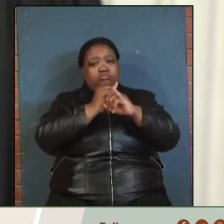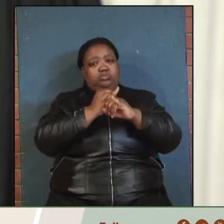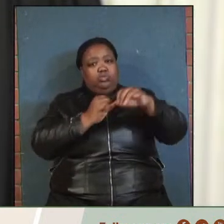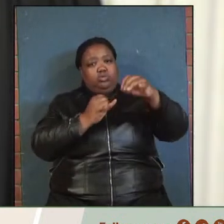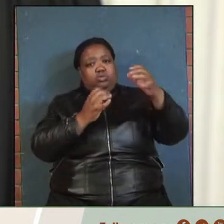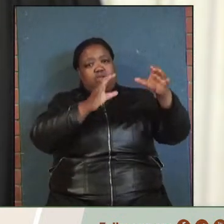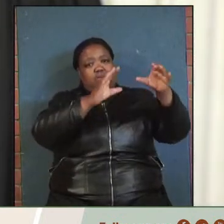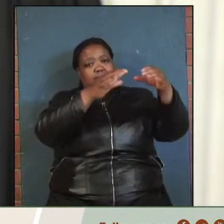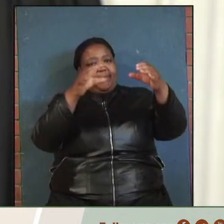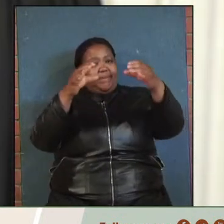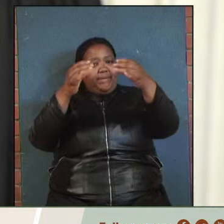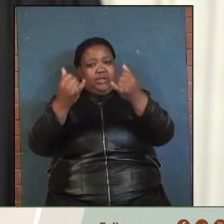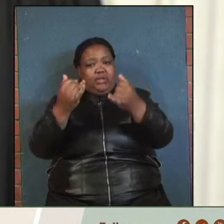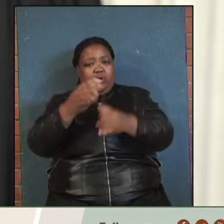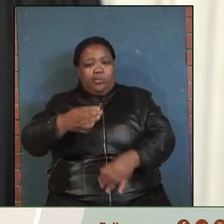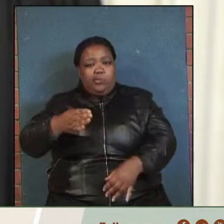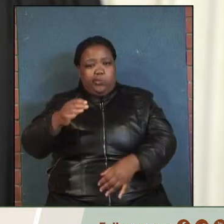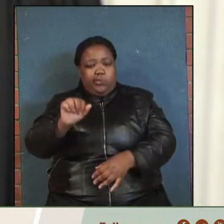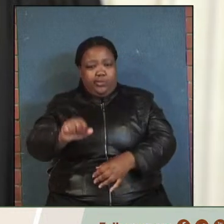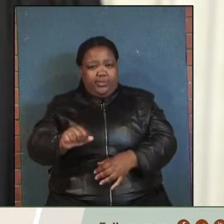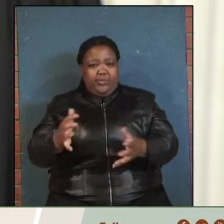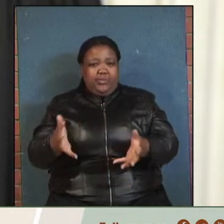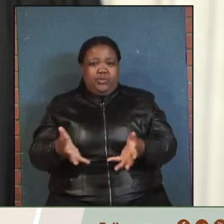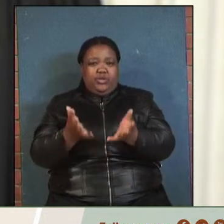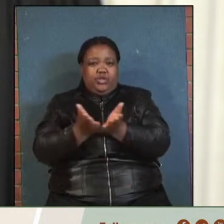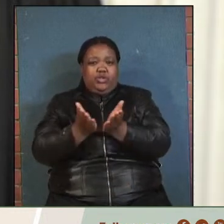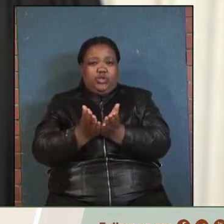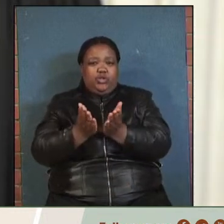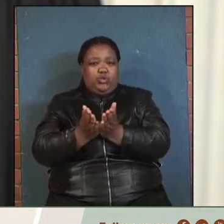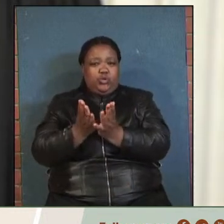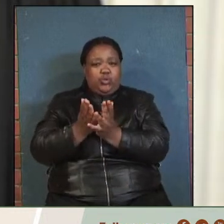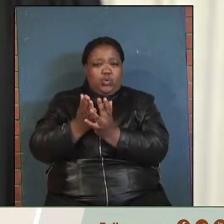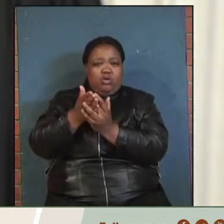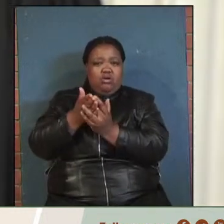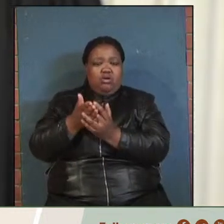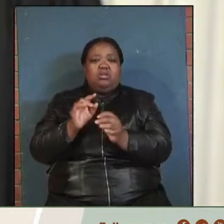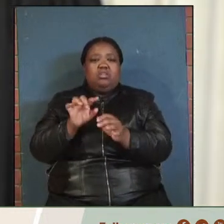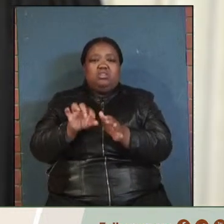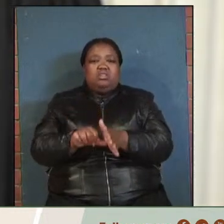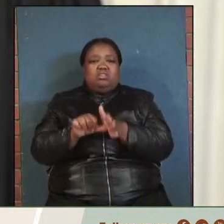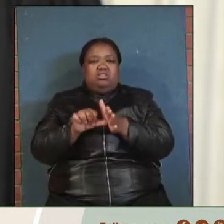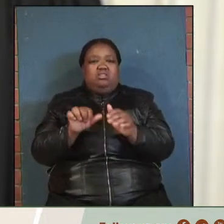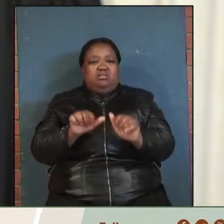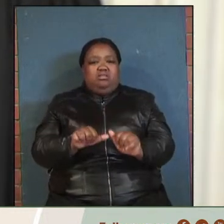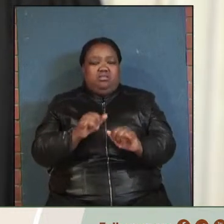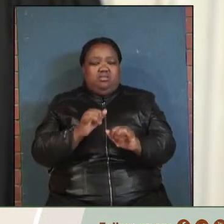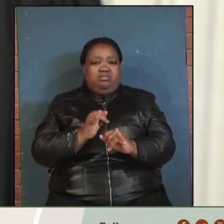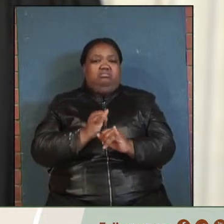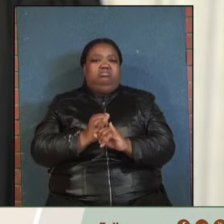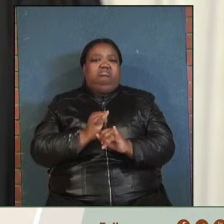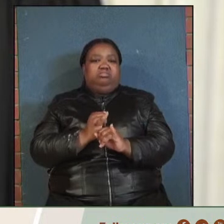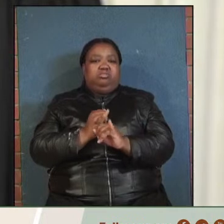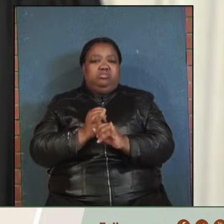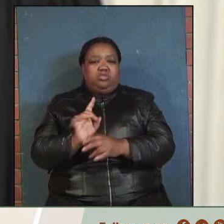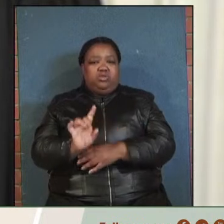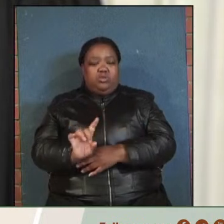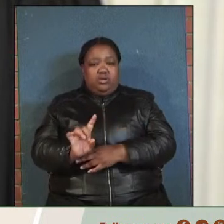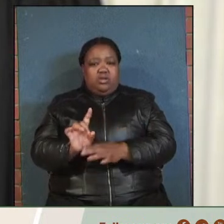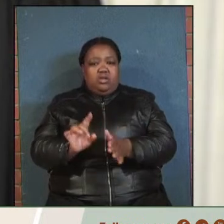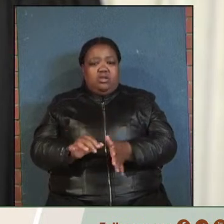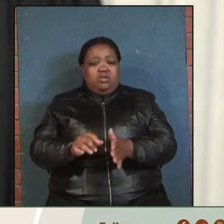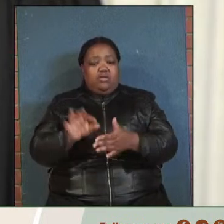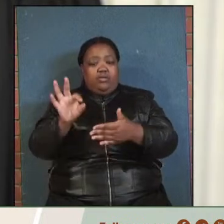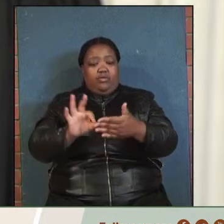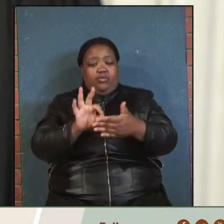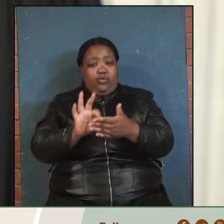to different and various schools is important so that we can institutionalize the importance of voting,